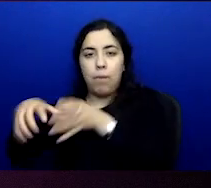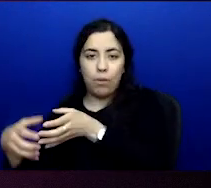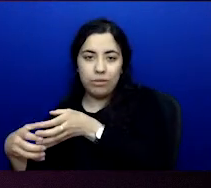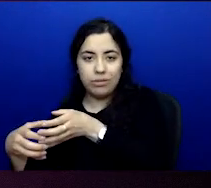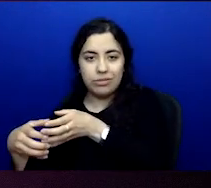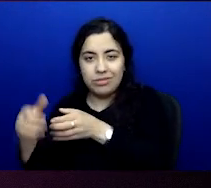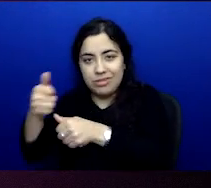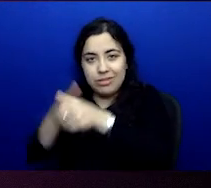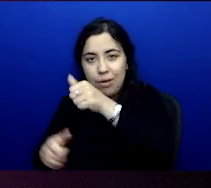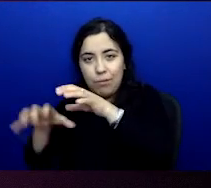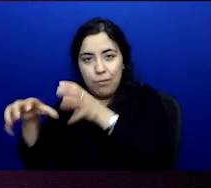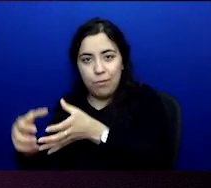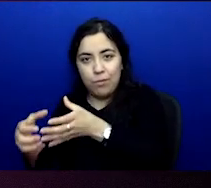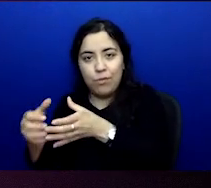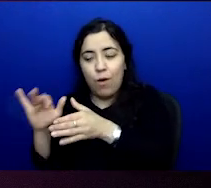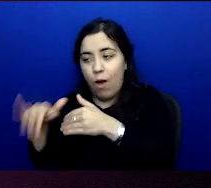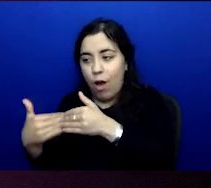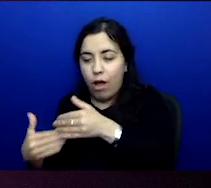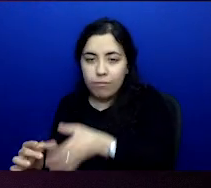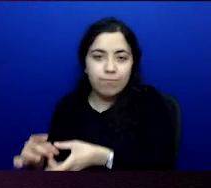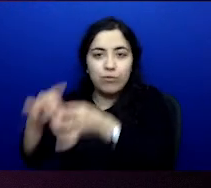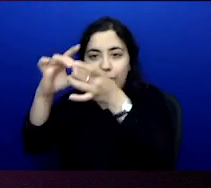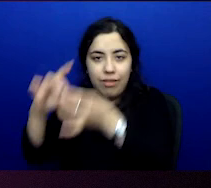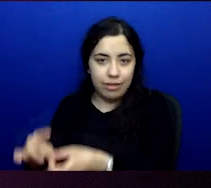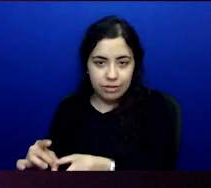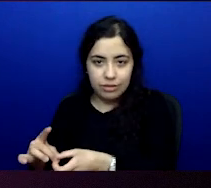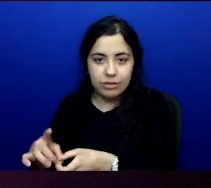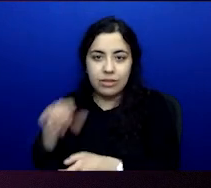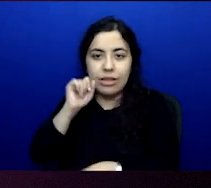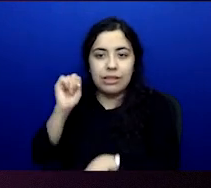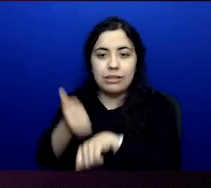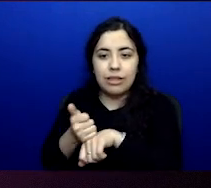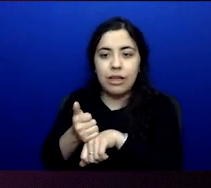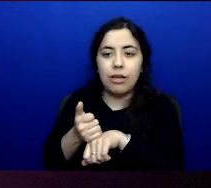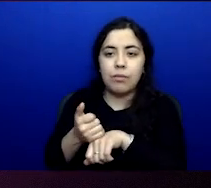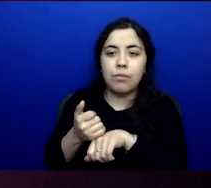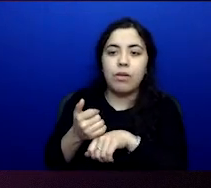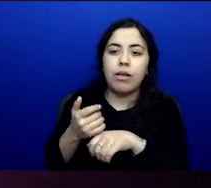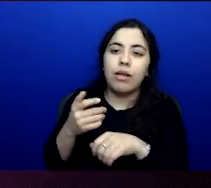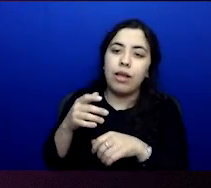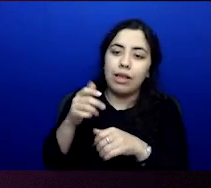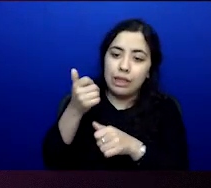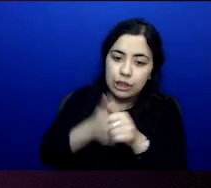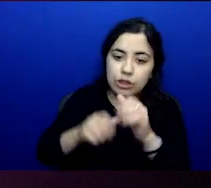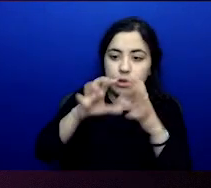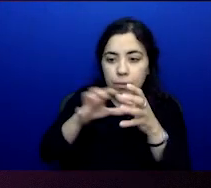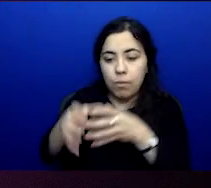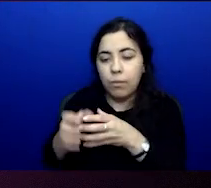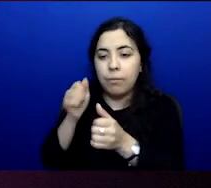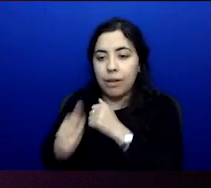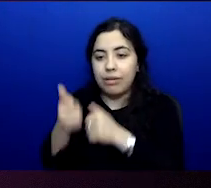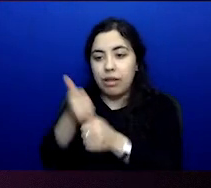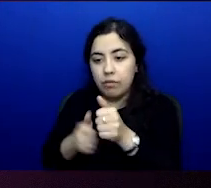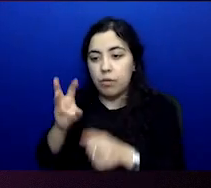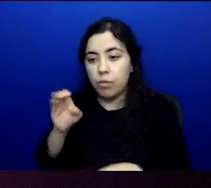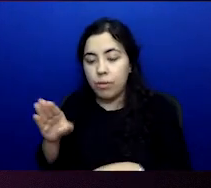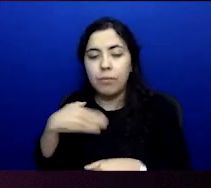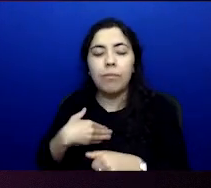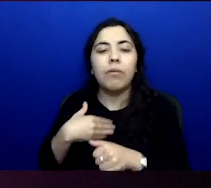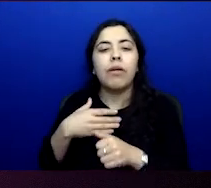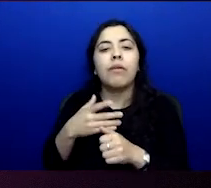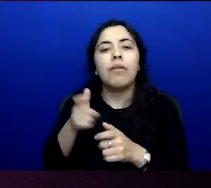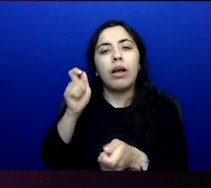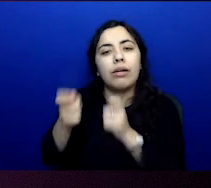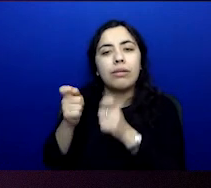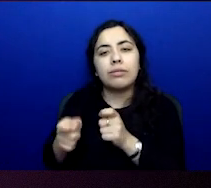other. So instead of setting up hooks to populate the components via props and passing it everywhere, so we have set up a custom